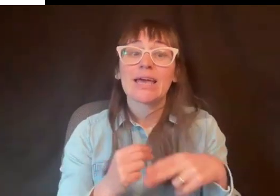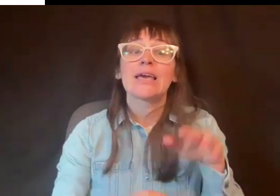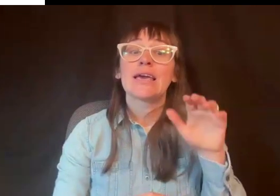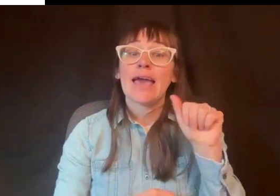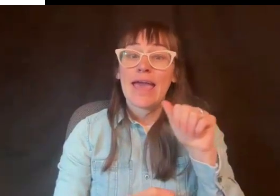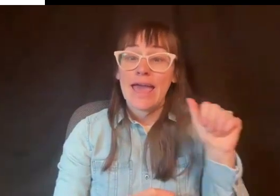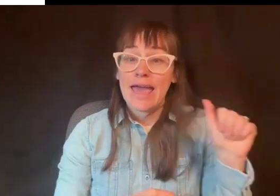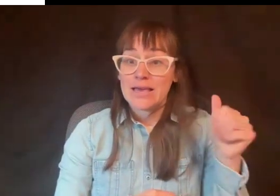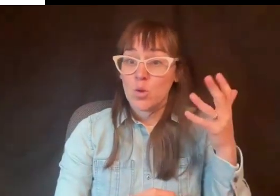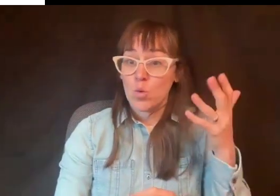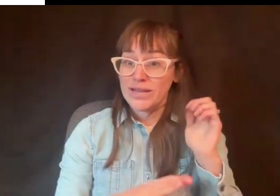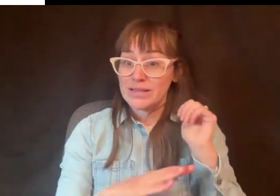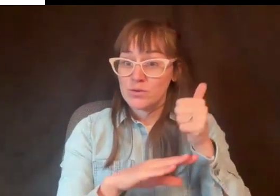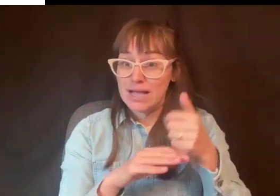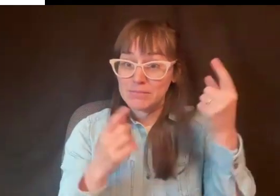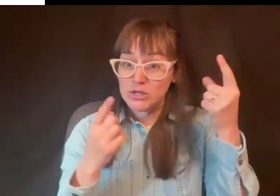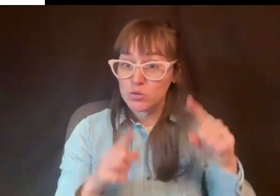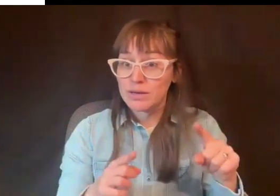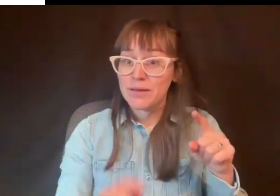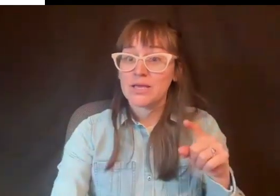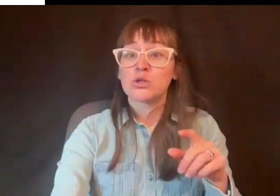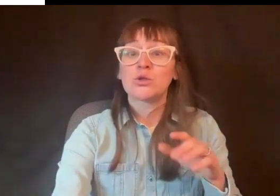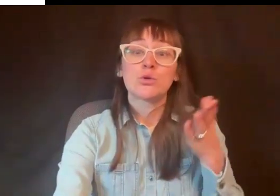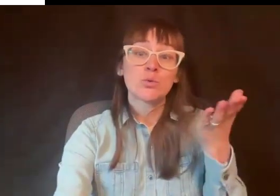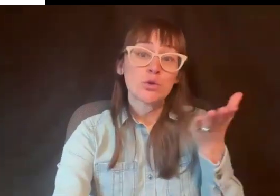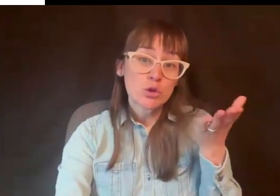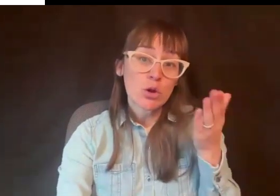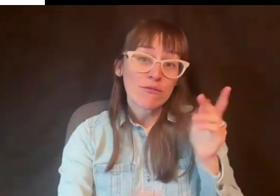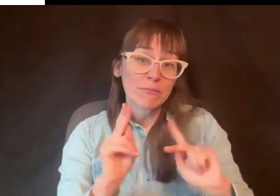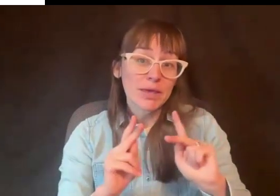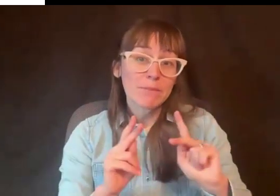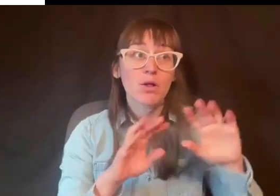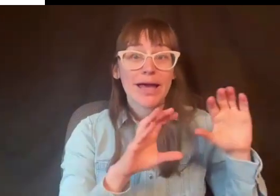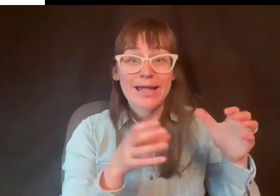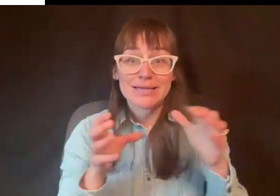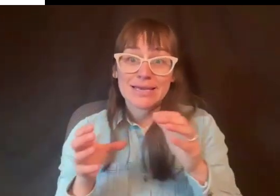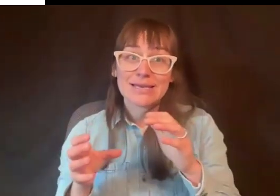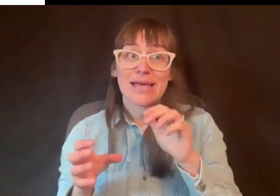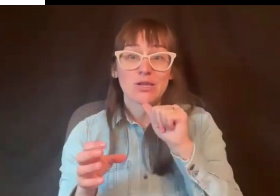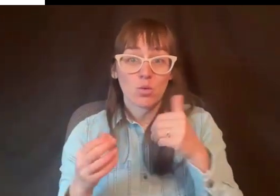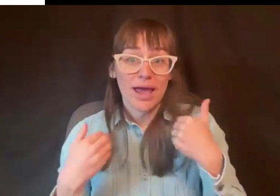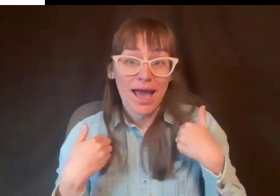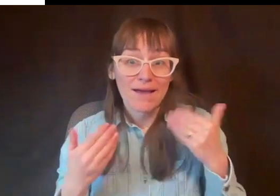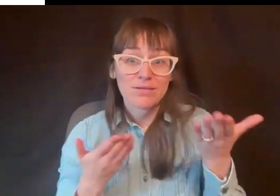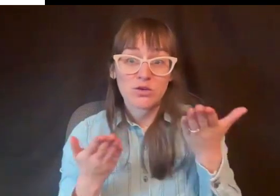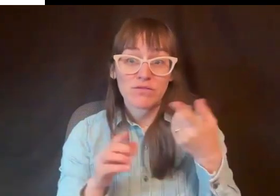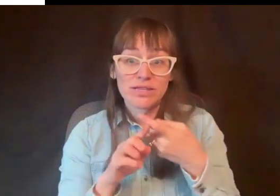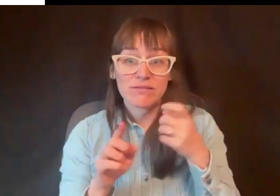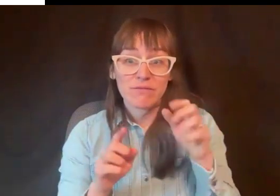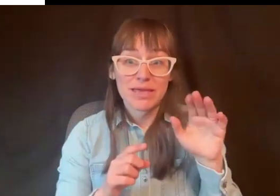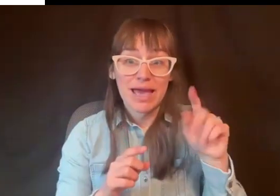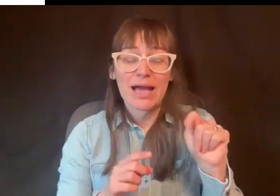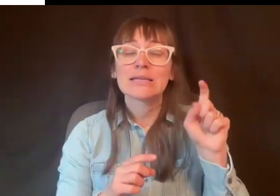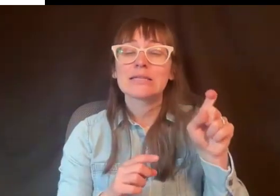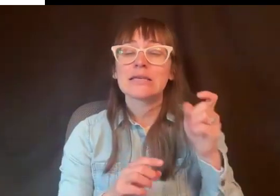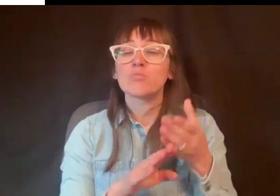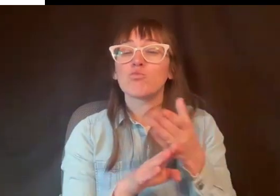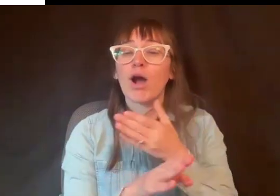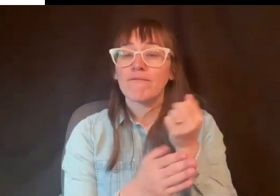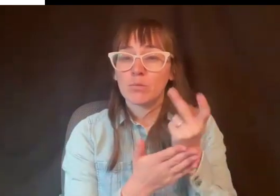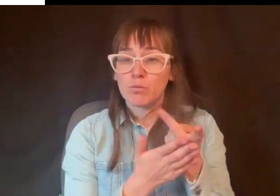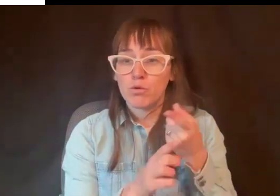establish agreements to serve individuals or entities not otherwise receiving services under the Act must obtain prior approval from the